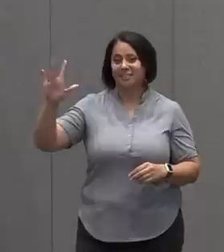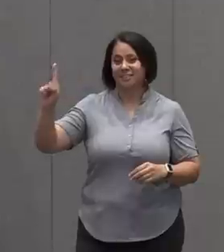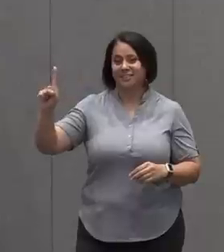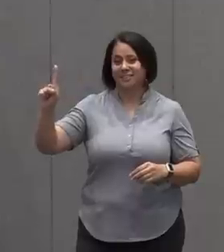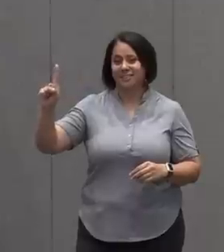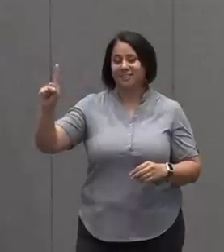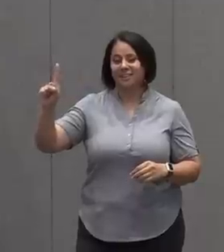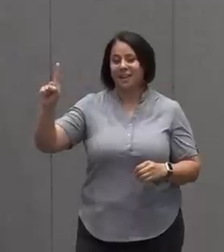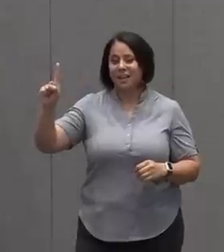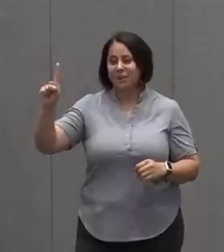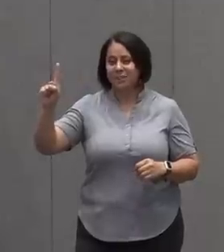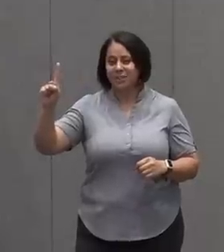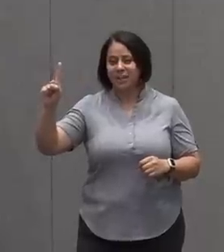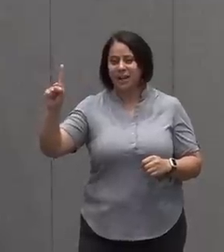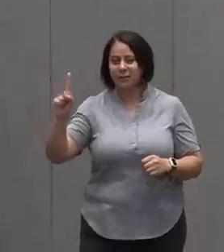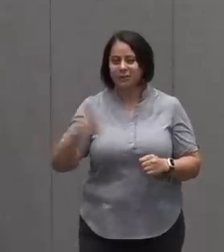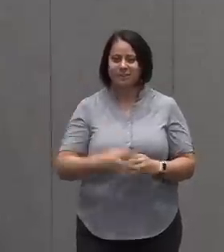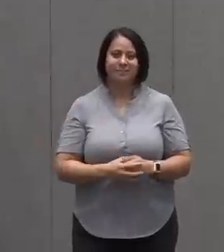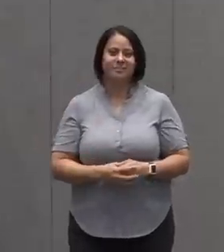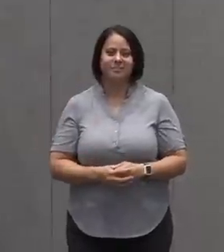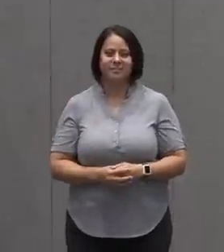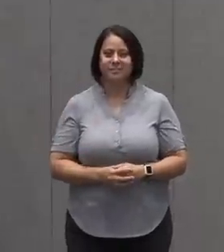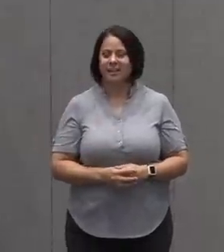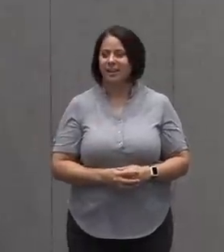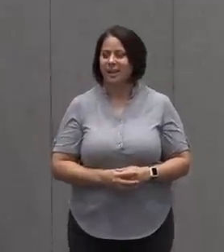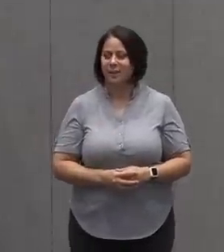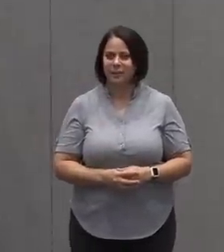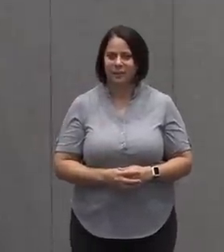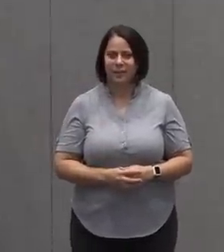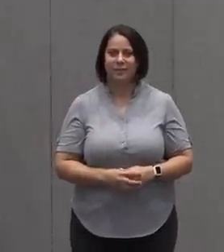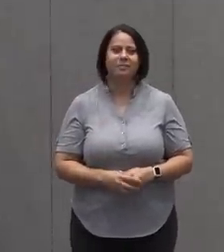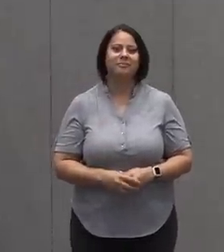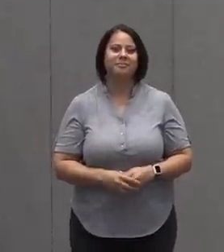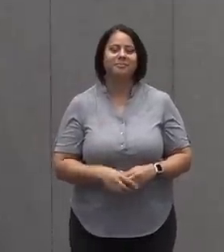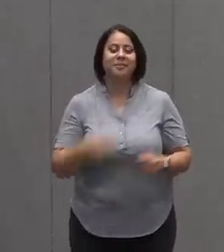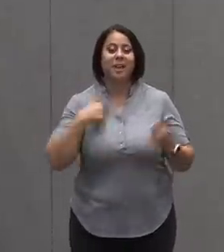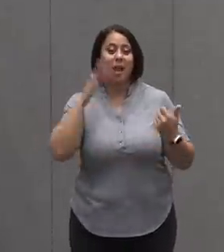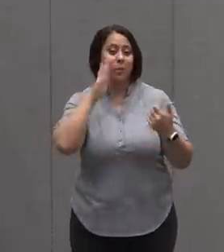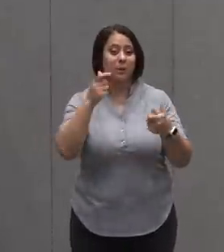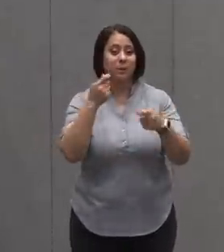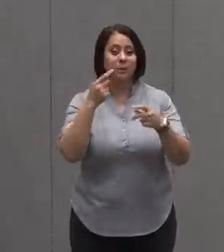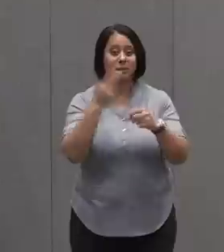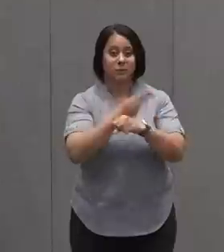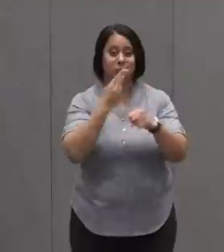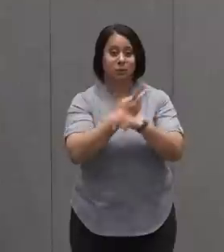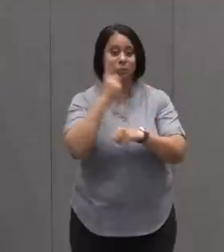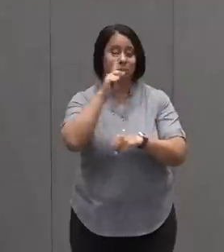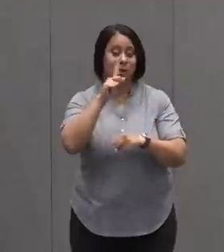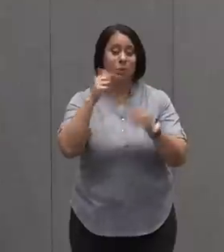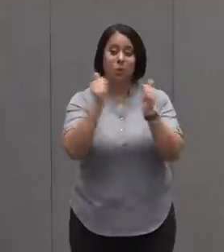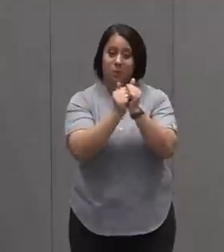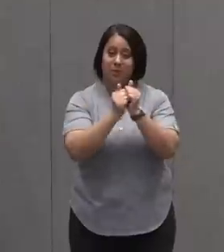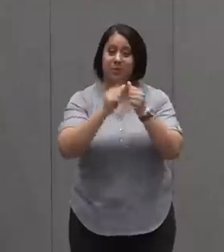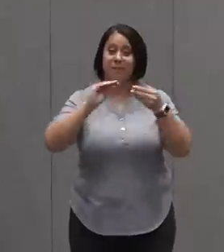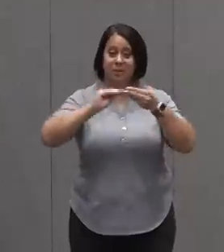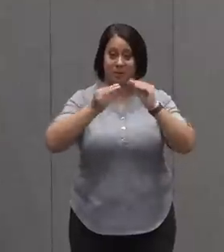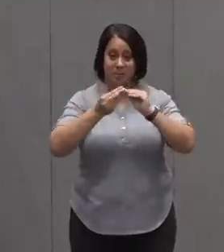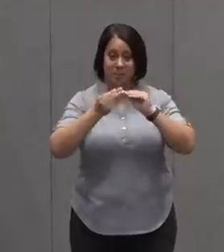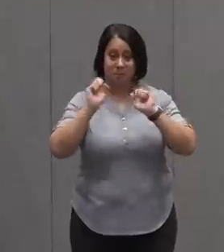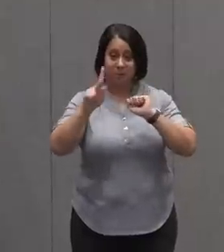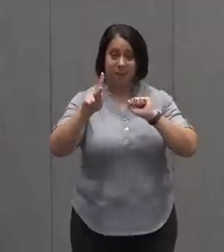751. All right. Shall I roll the die? It's your turn. This time I'm going to actually use one that has numbers on it. So maybe that comes